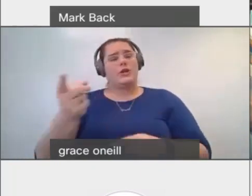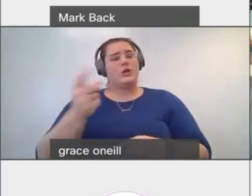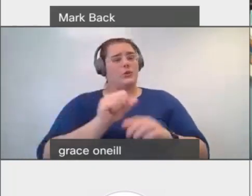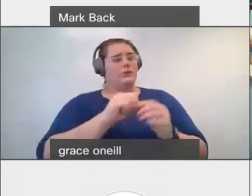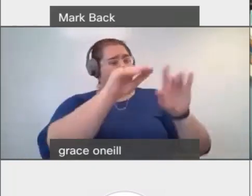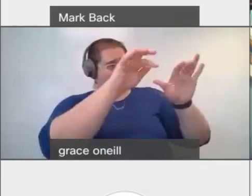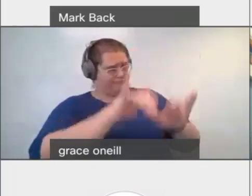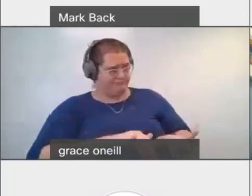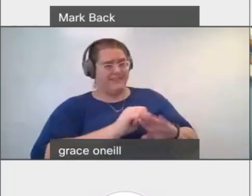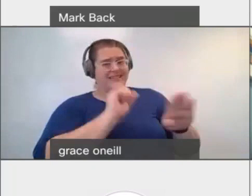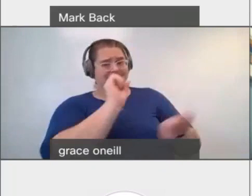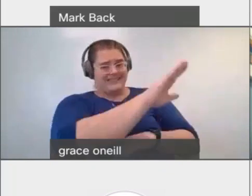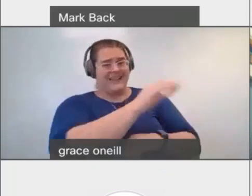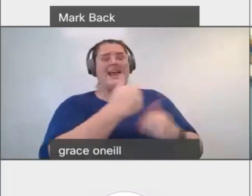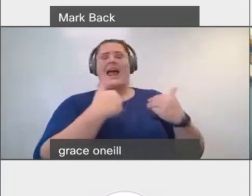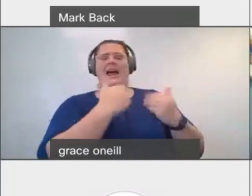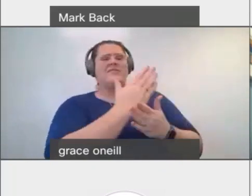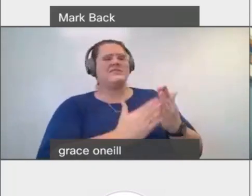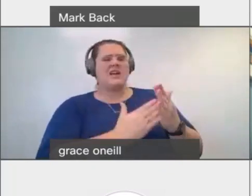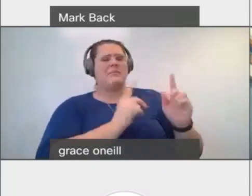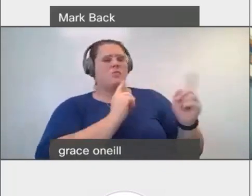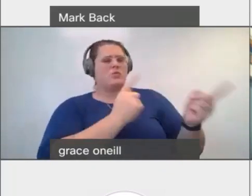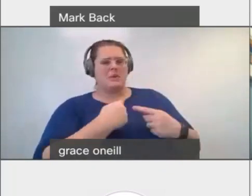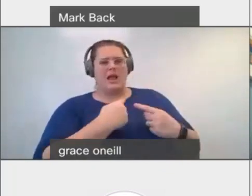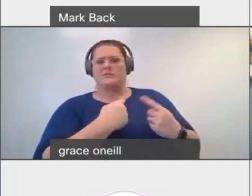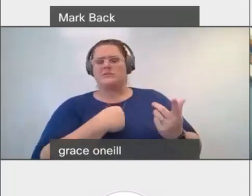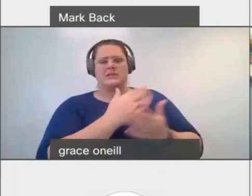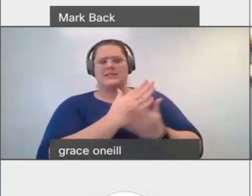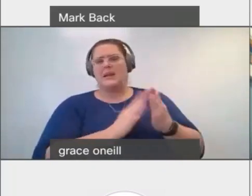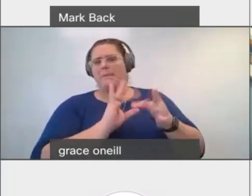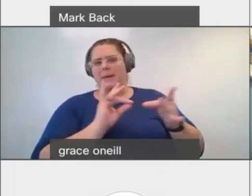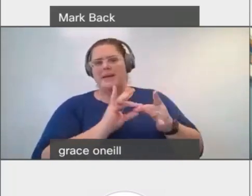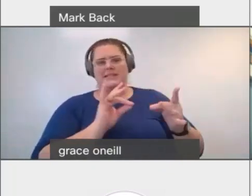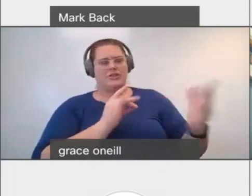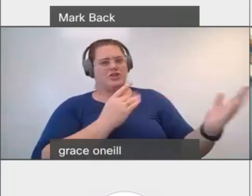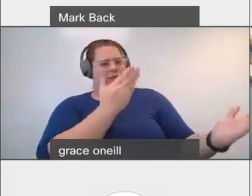some message to you that you can print out that shows what you've submitted.